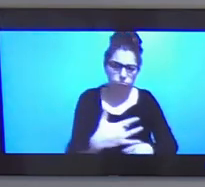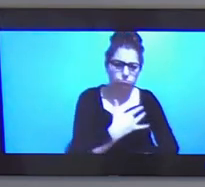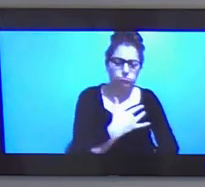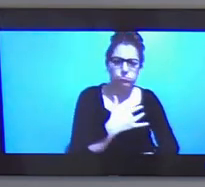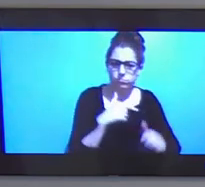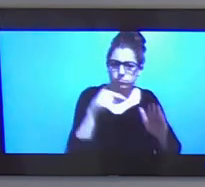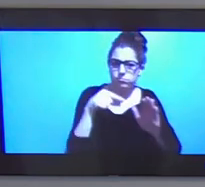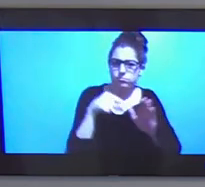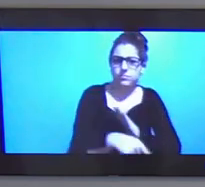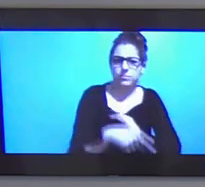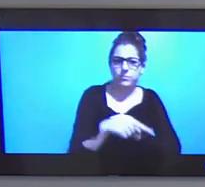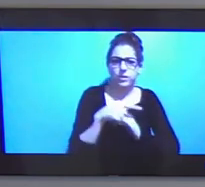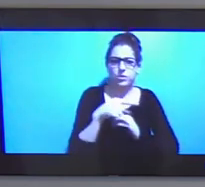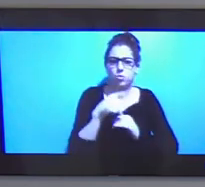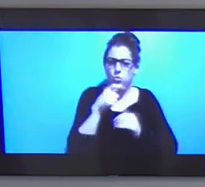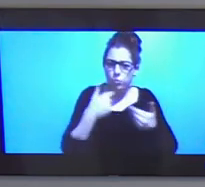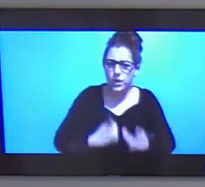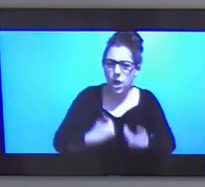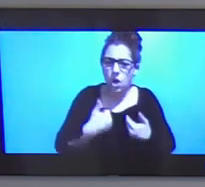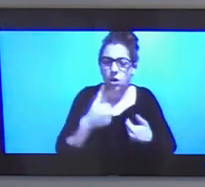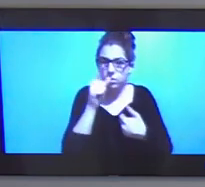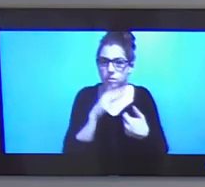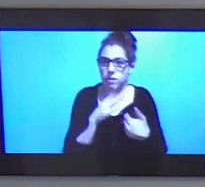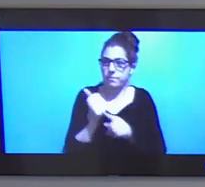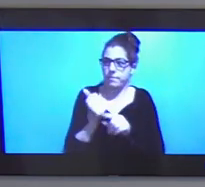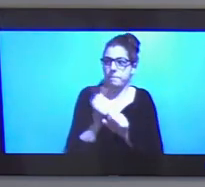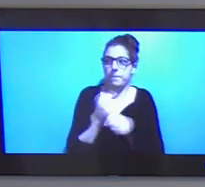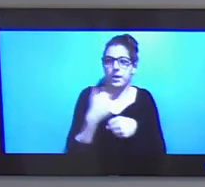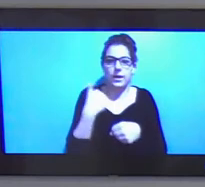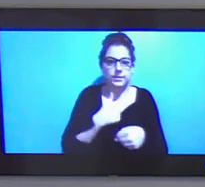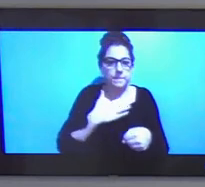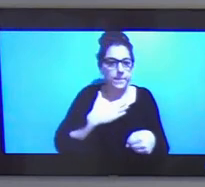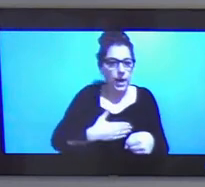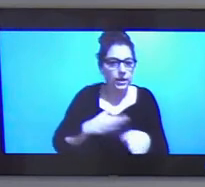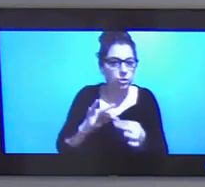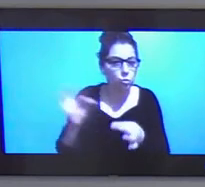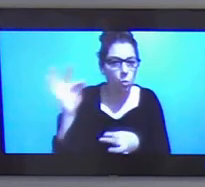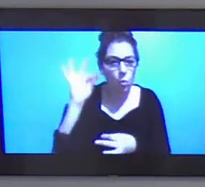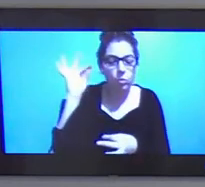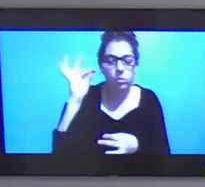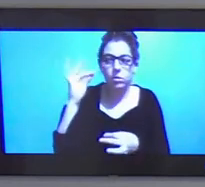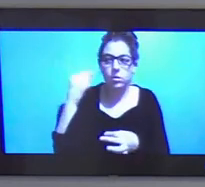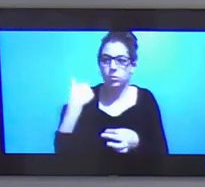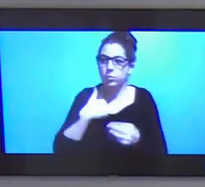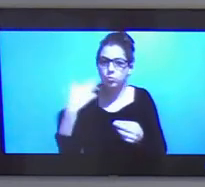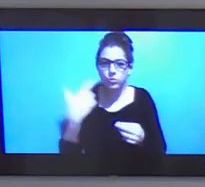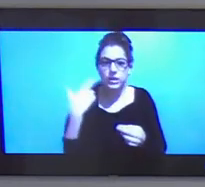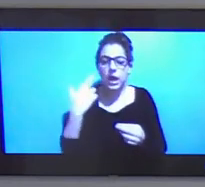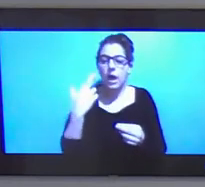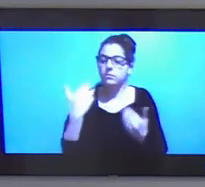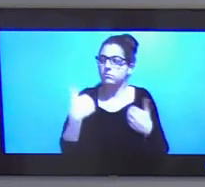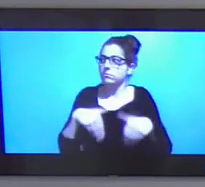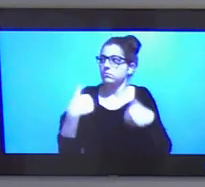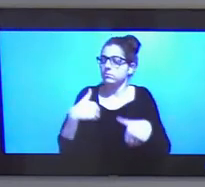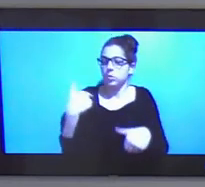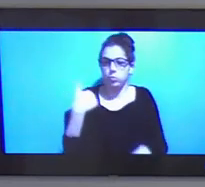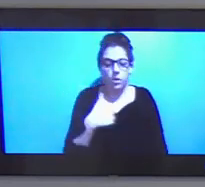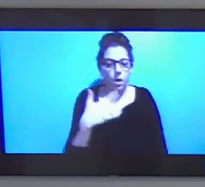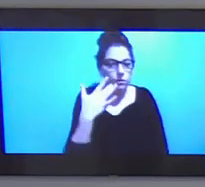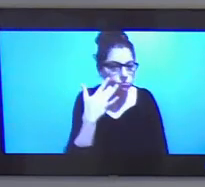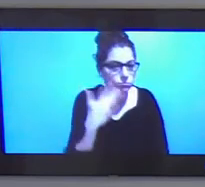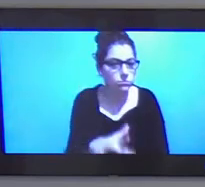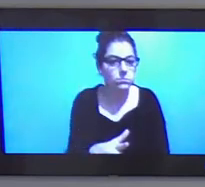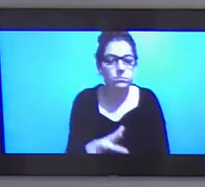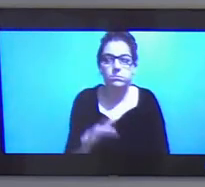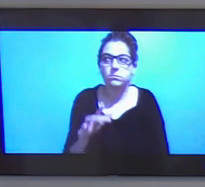are. God made us body and soul, body and spirit, that we would realize just how privileged and how loved we are